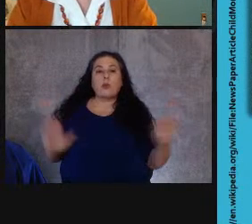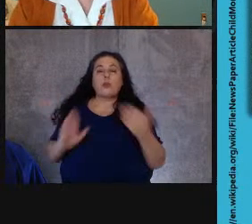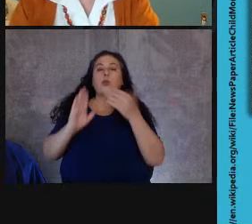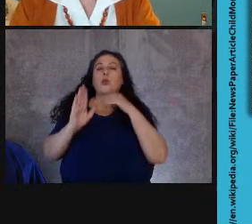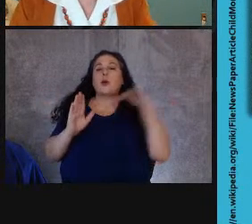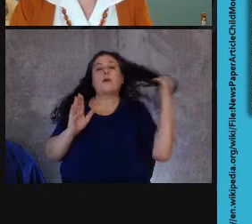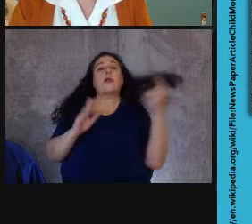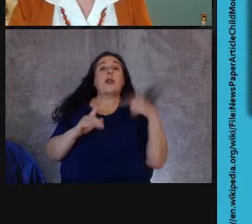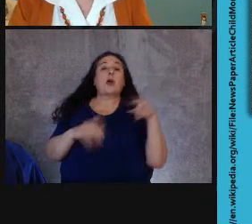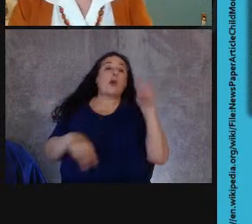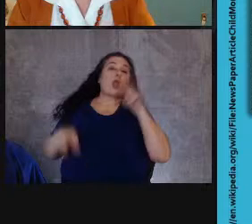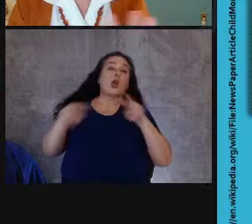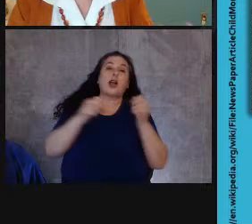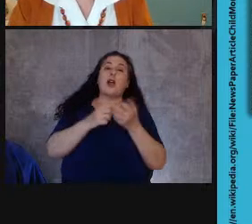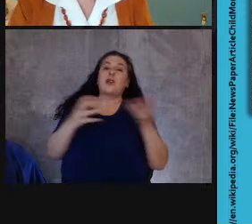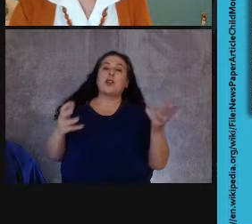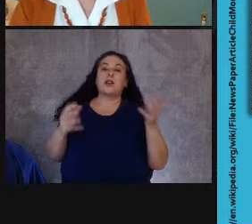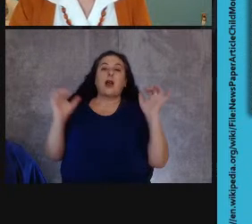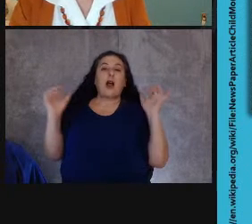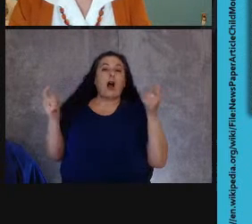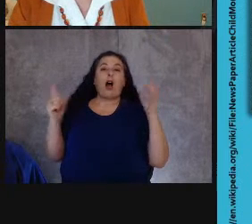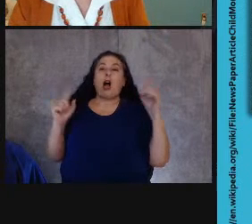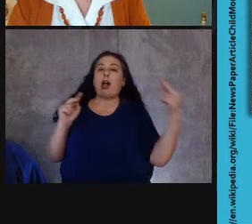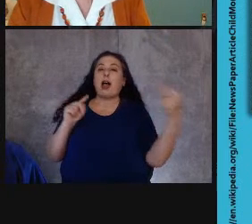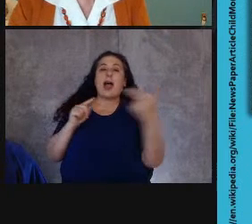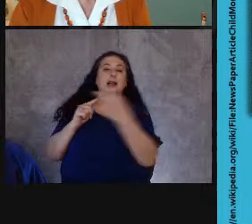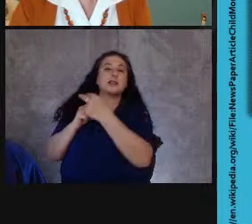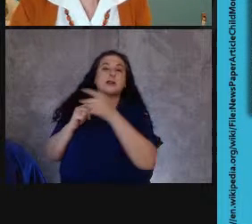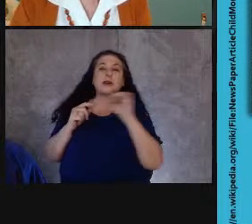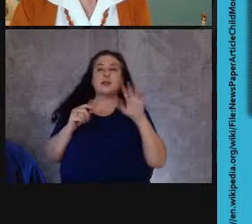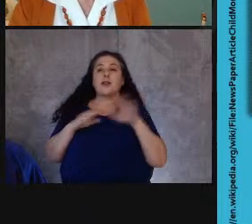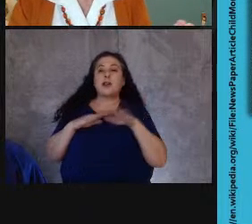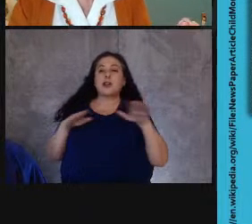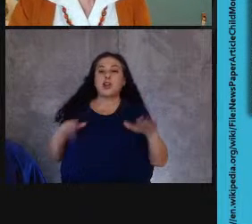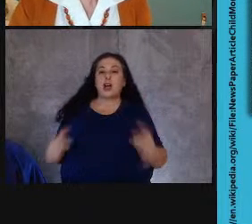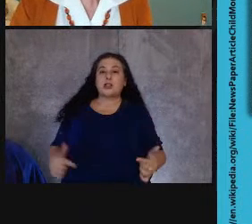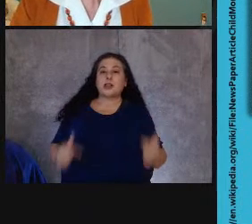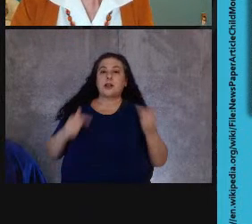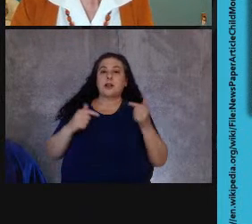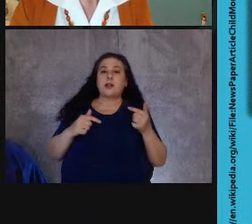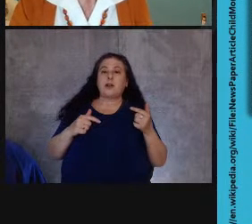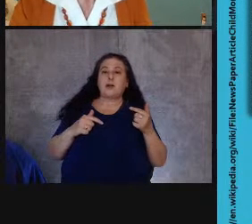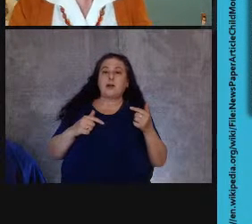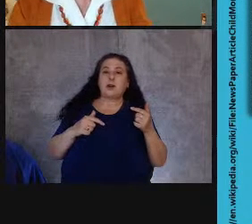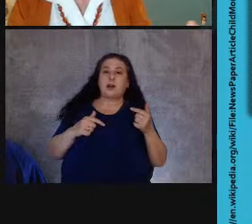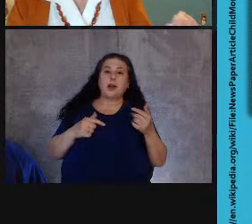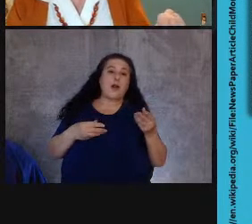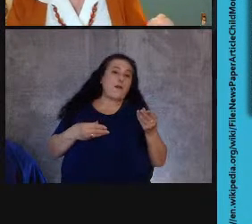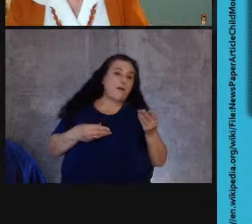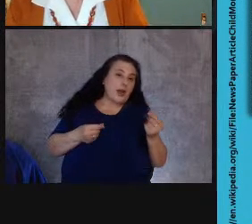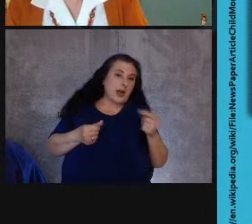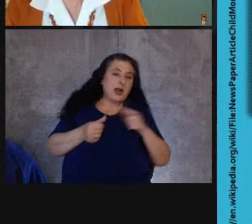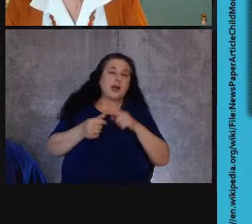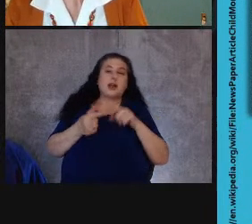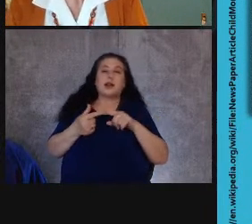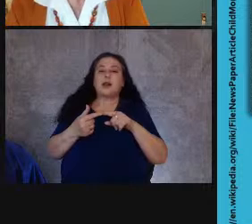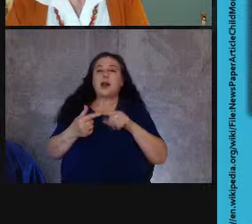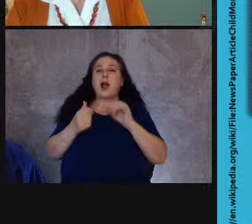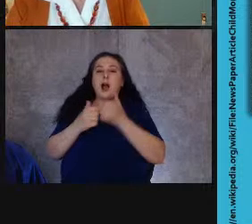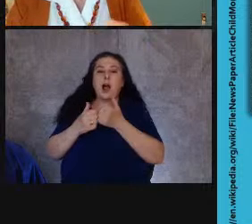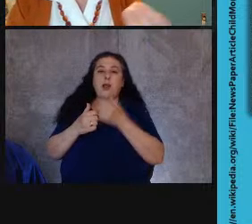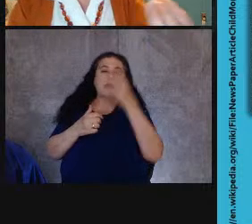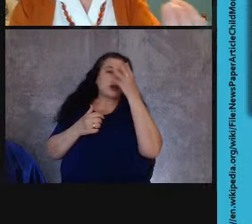They were looking at everything, really all aspects of a child's life, from feeding to how they